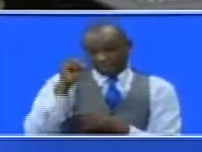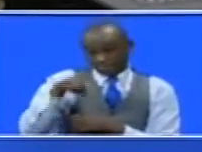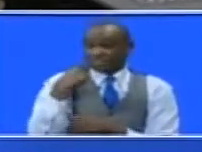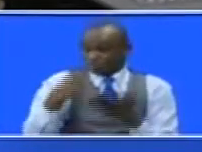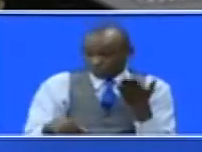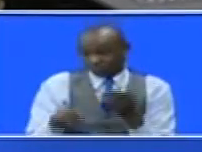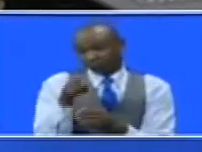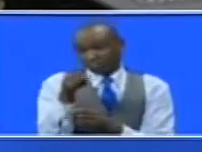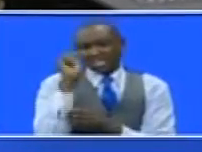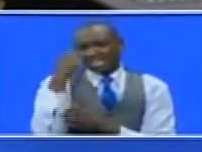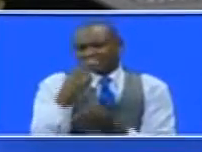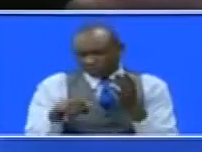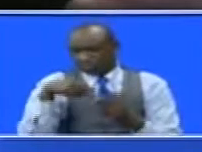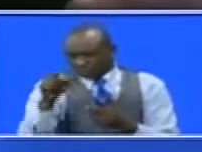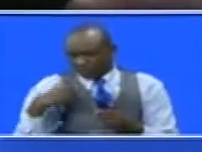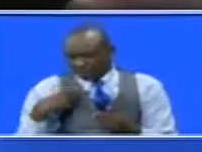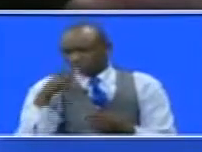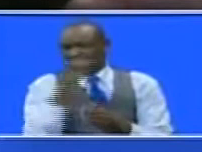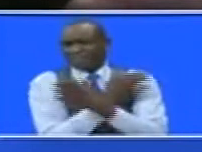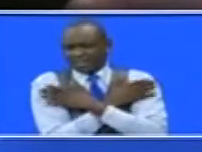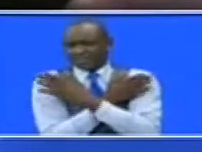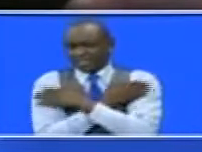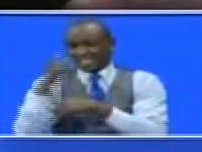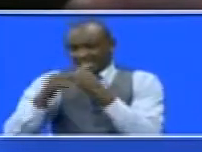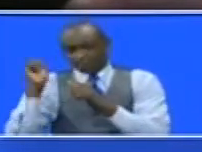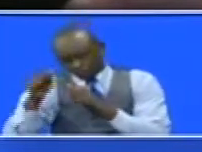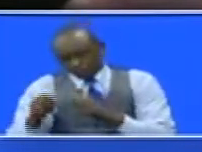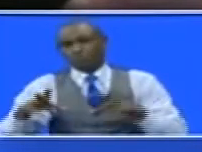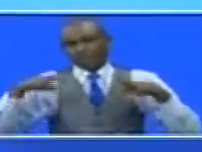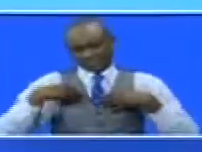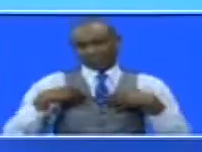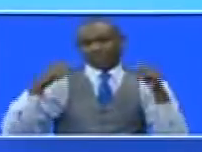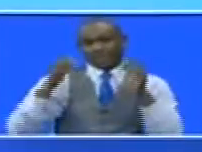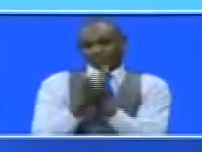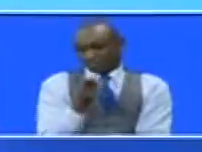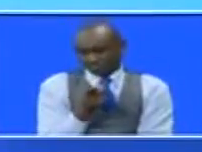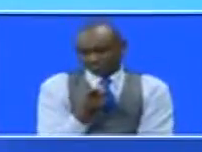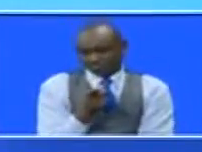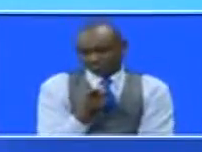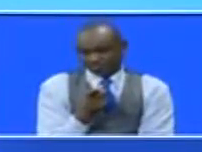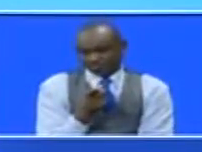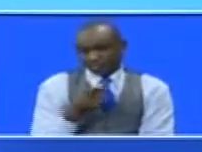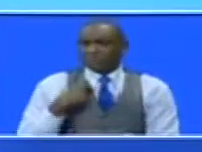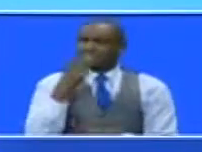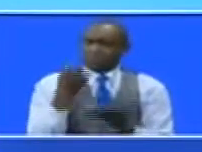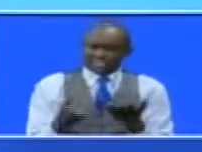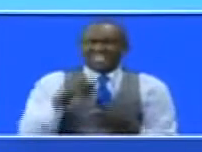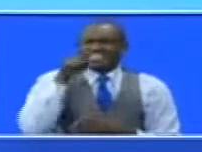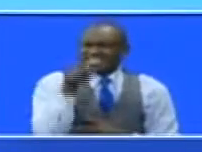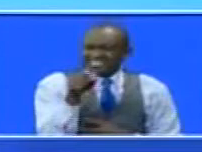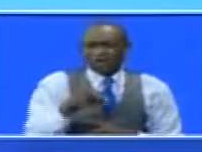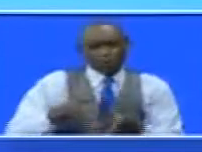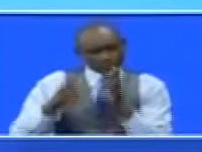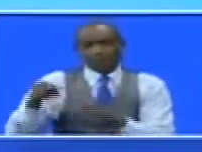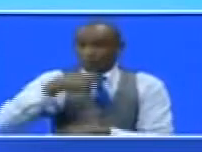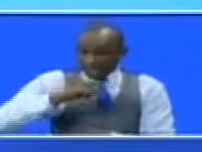Kenya says it will be counting on its friendly nations to pass its motion. We will then be saying that, this is an